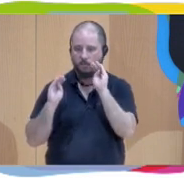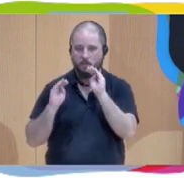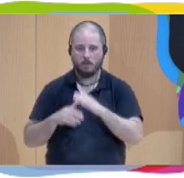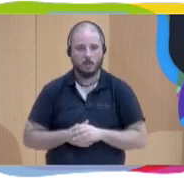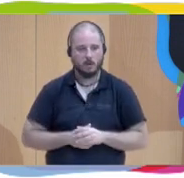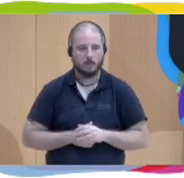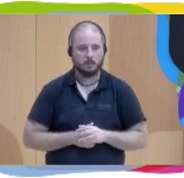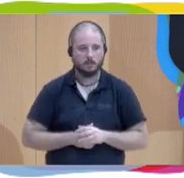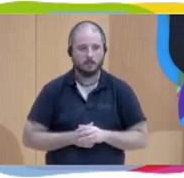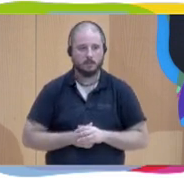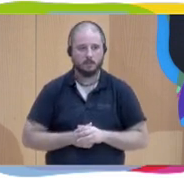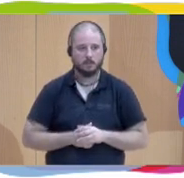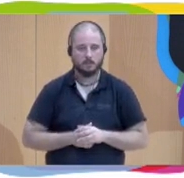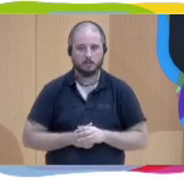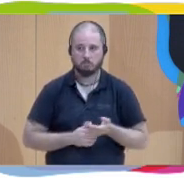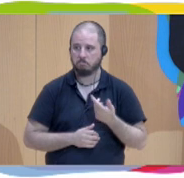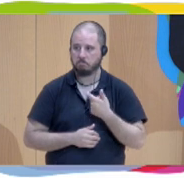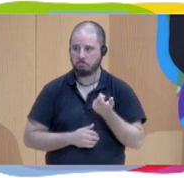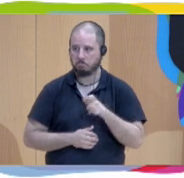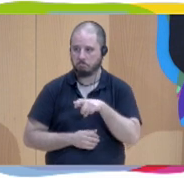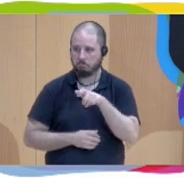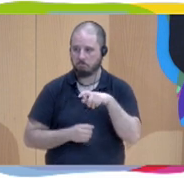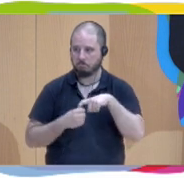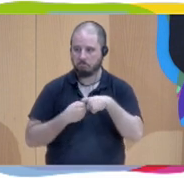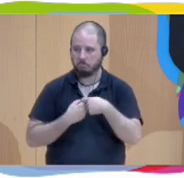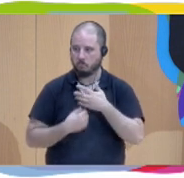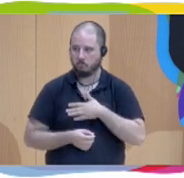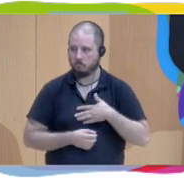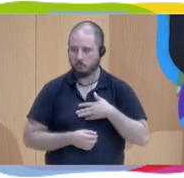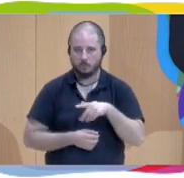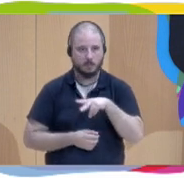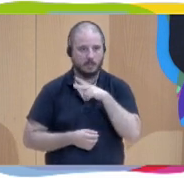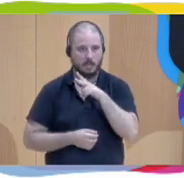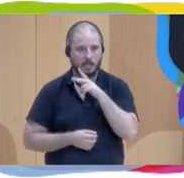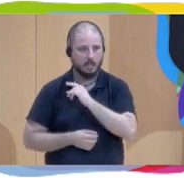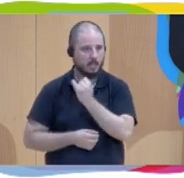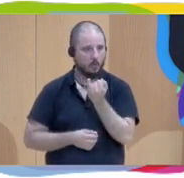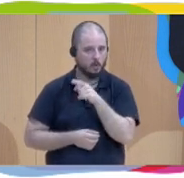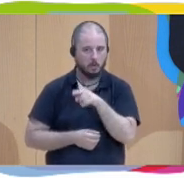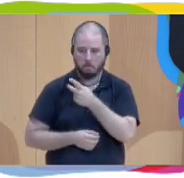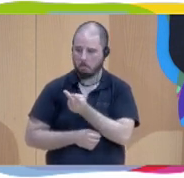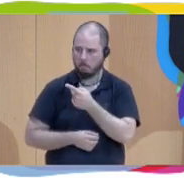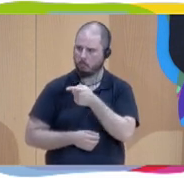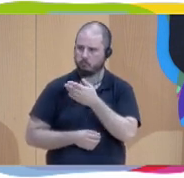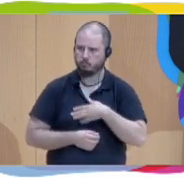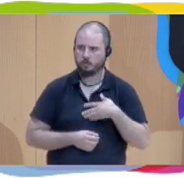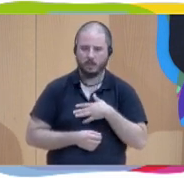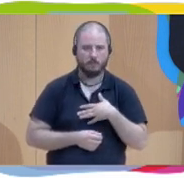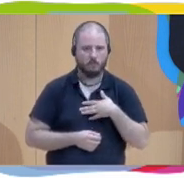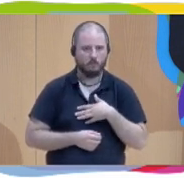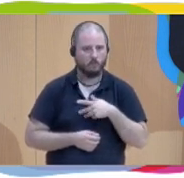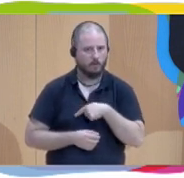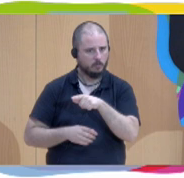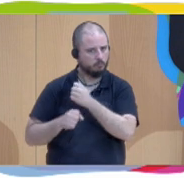satisfied with Heikki and Jukka's professionality. They were described as amazing, positive,